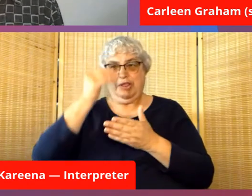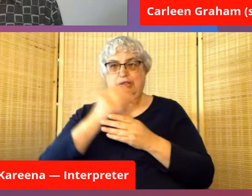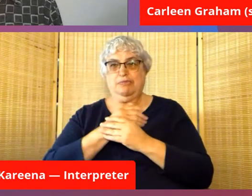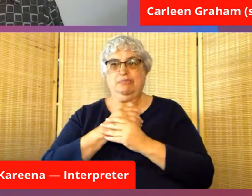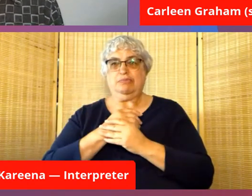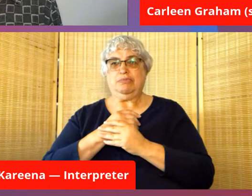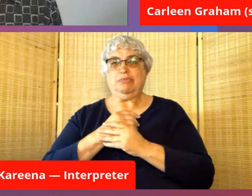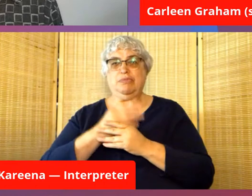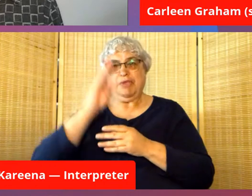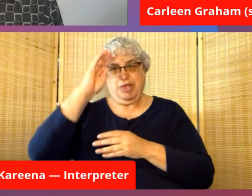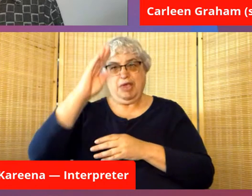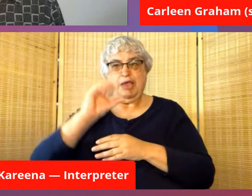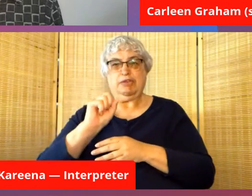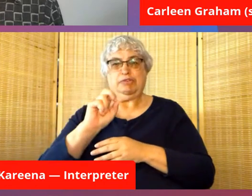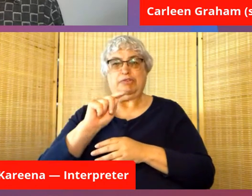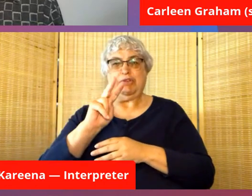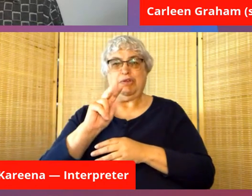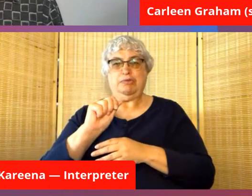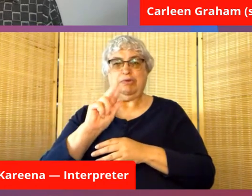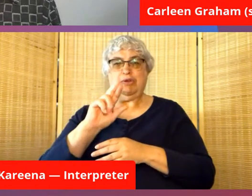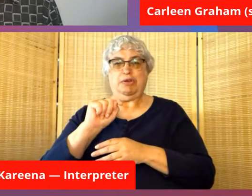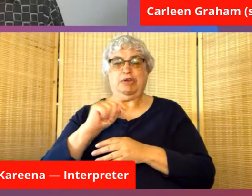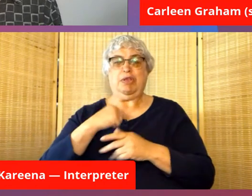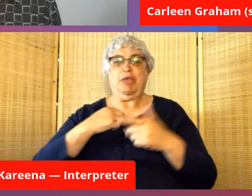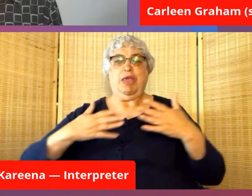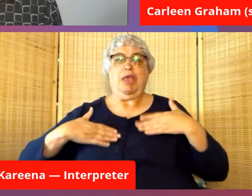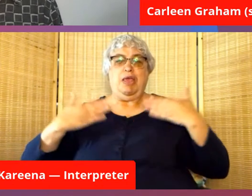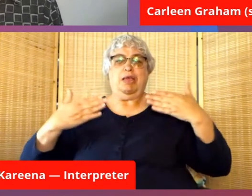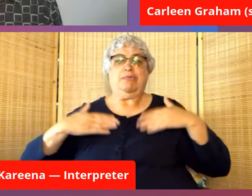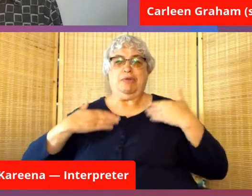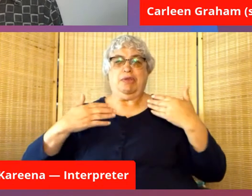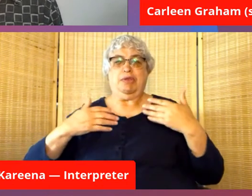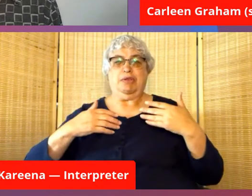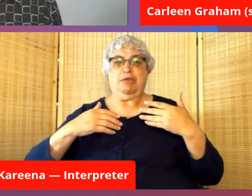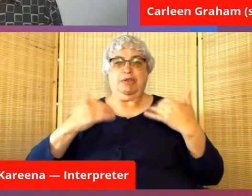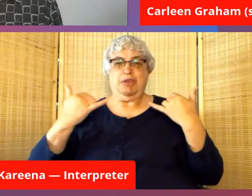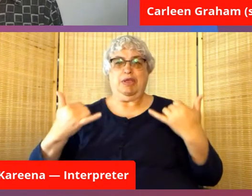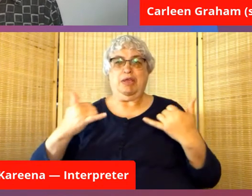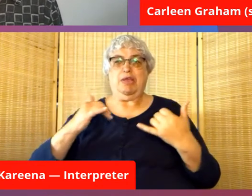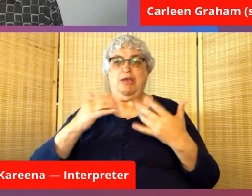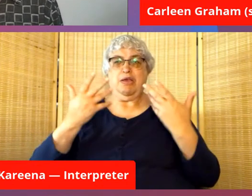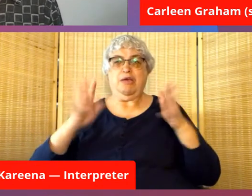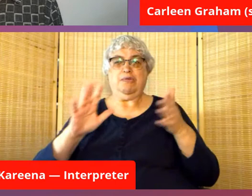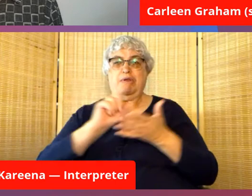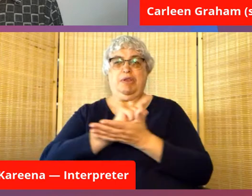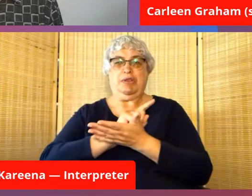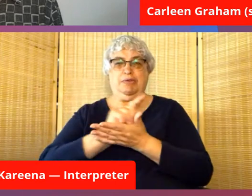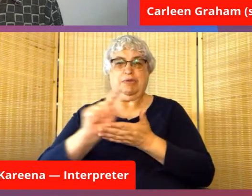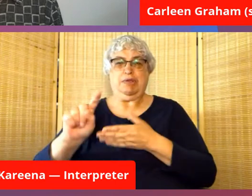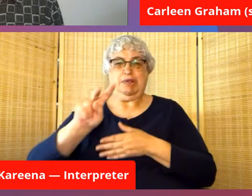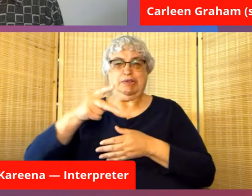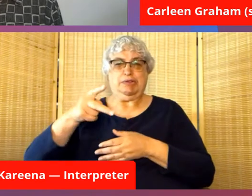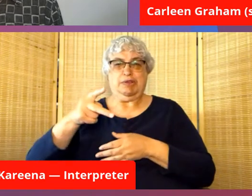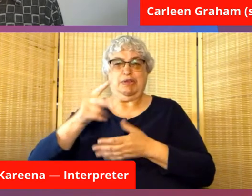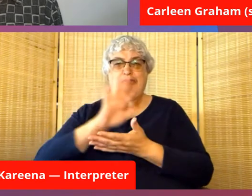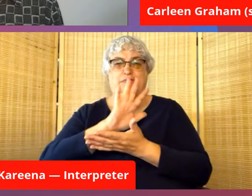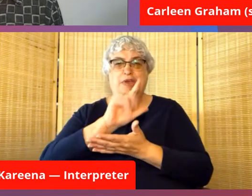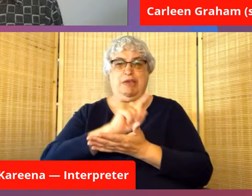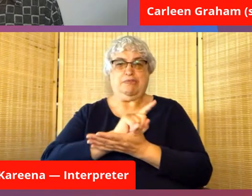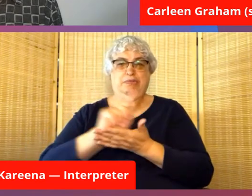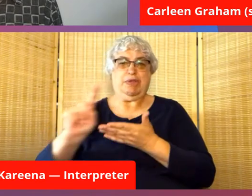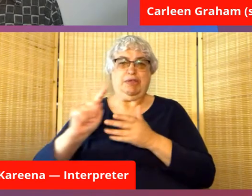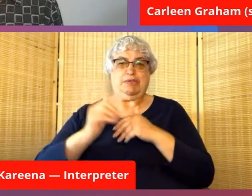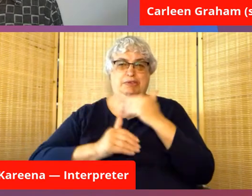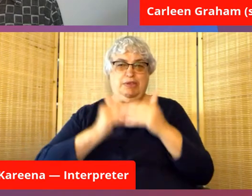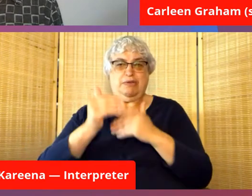Hi, Stuart. I'm so delighted. Can you believe this is already week two of the 5-week